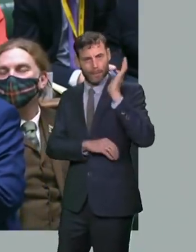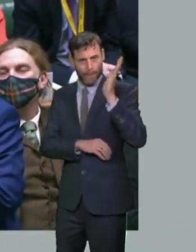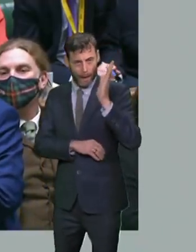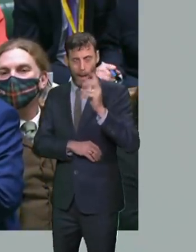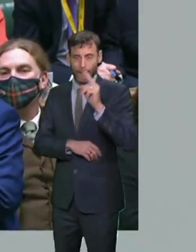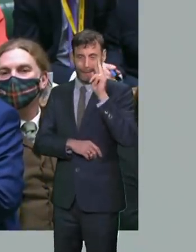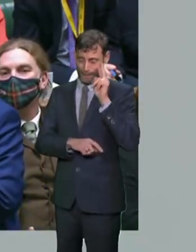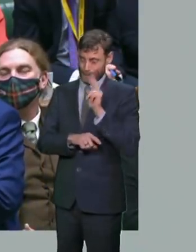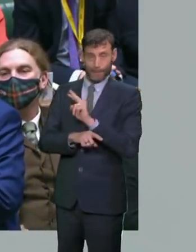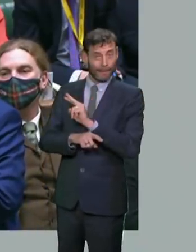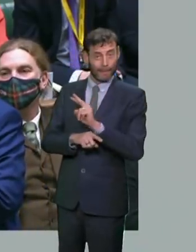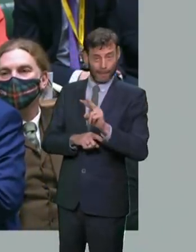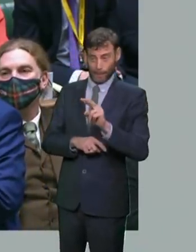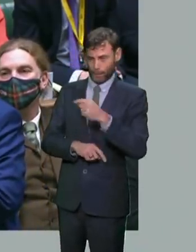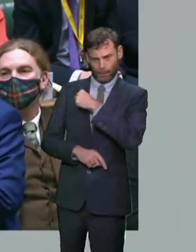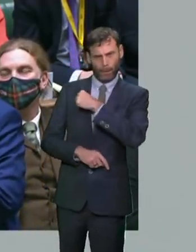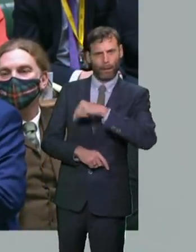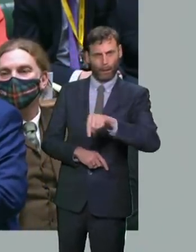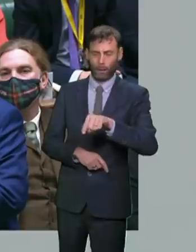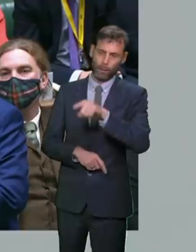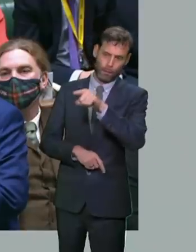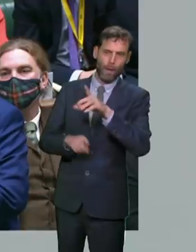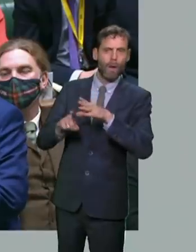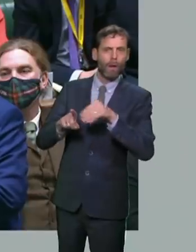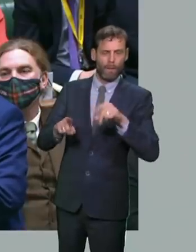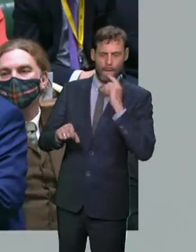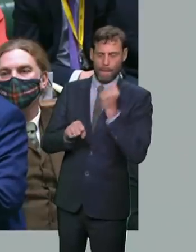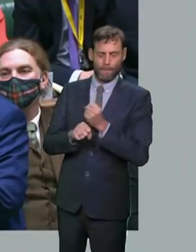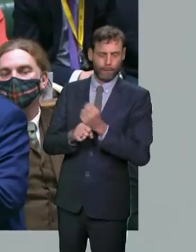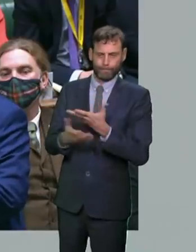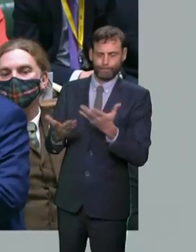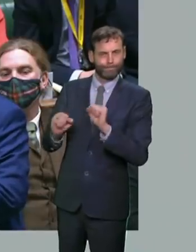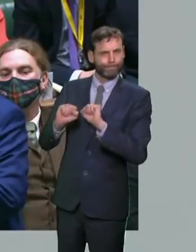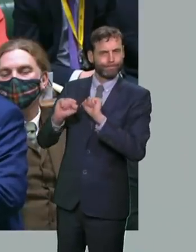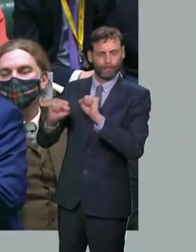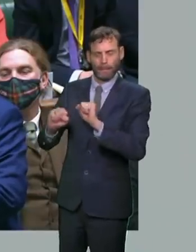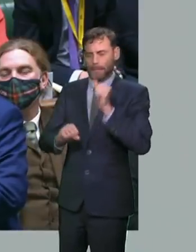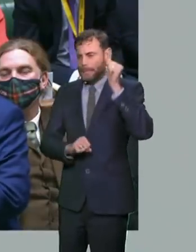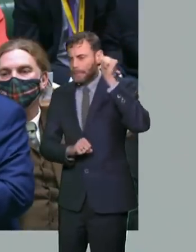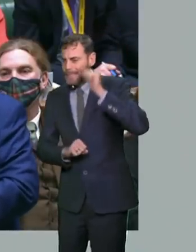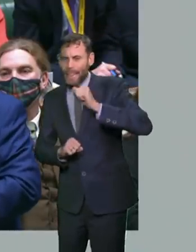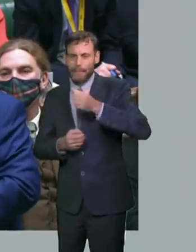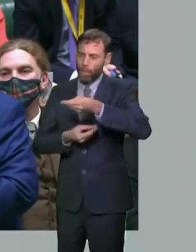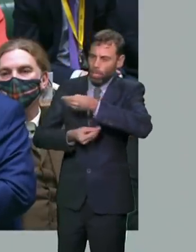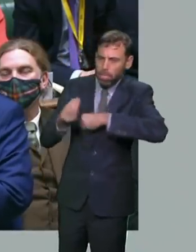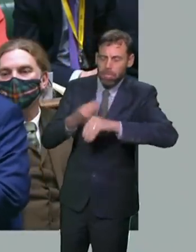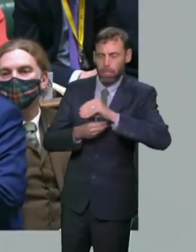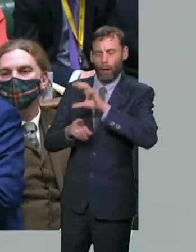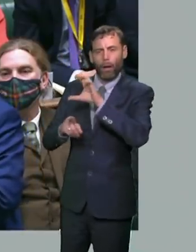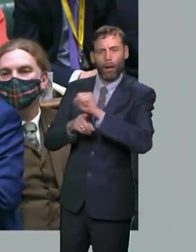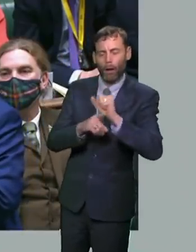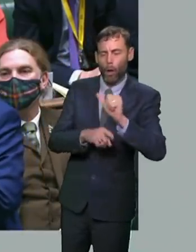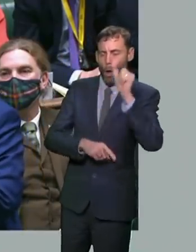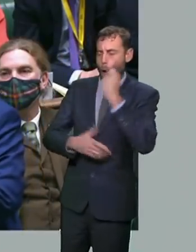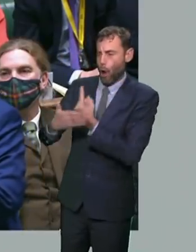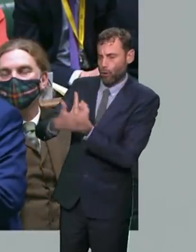weeks have shown this Tory government at its very worst. A Tory sleaze and corruption scandal on a scale not seen since